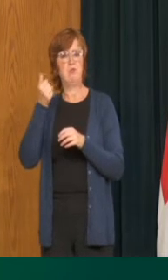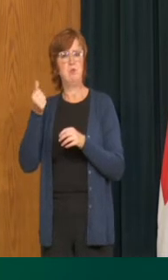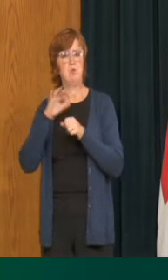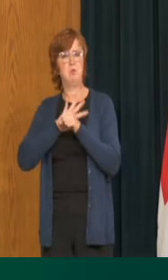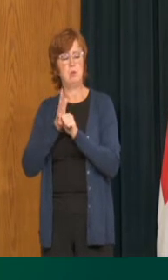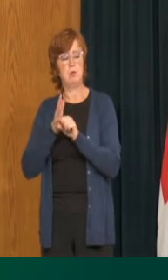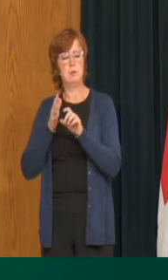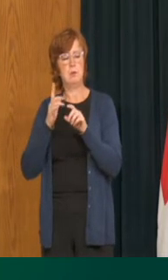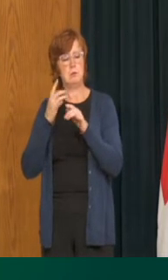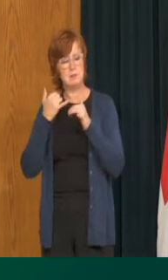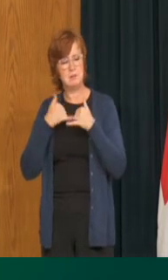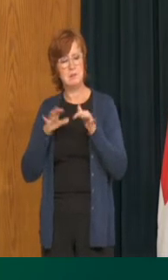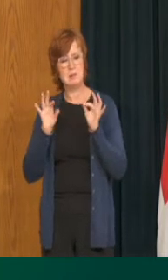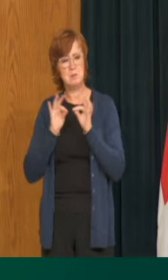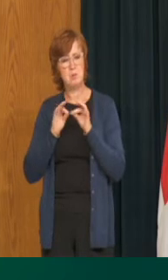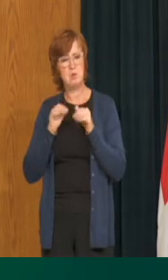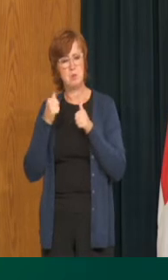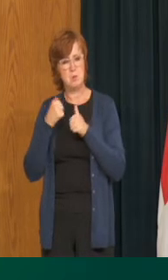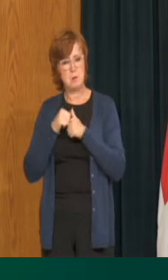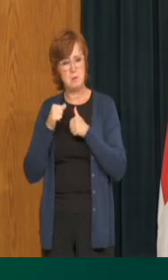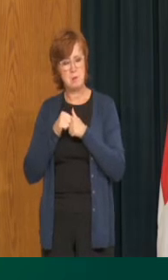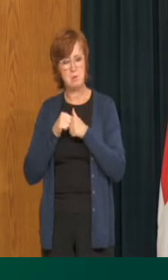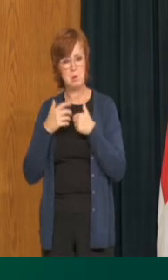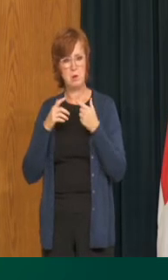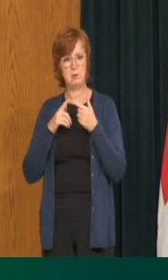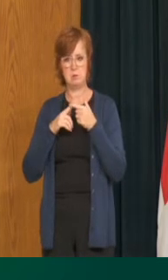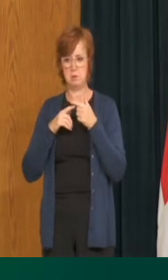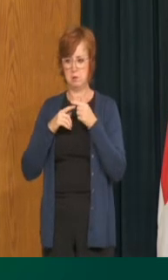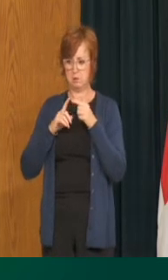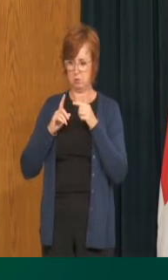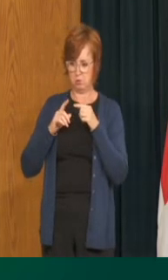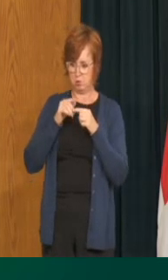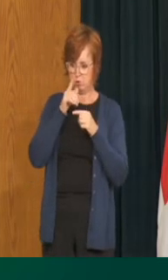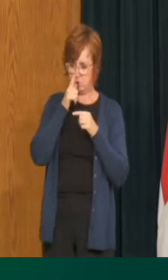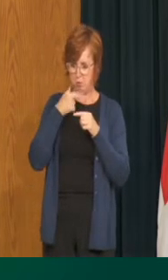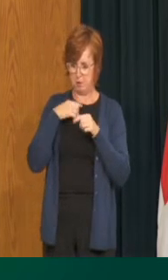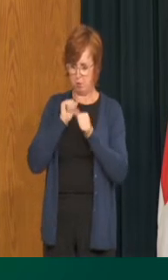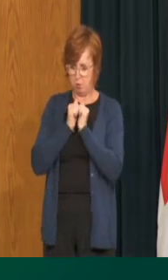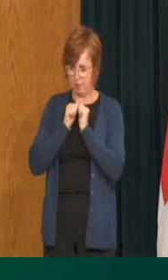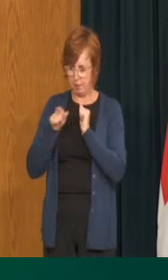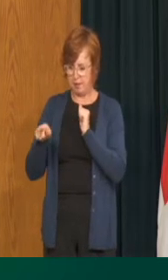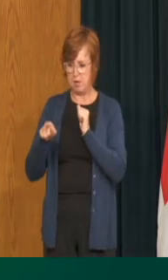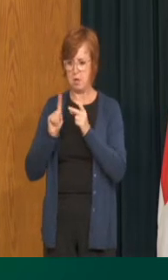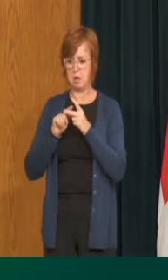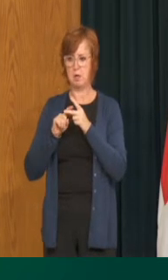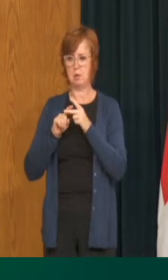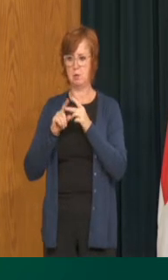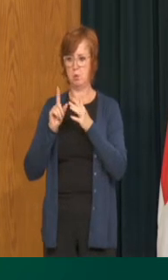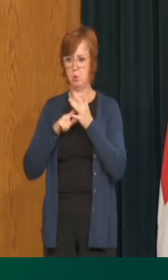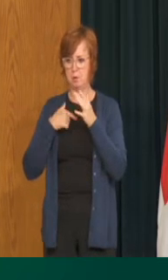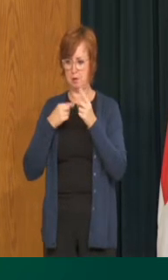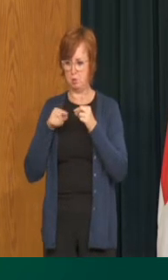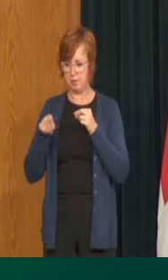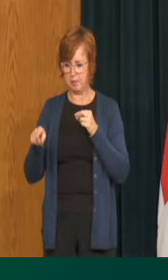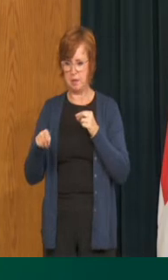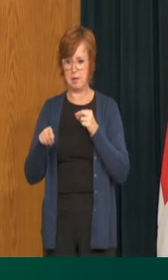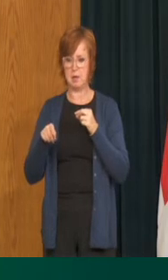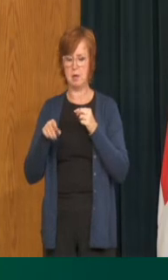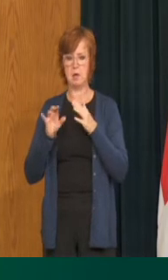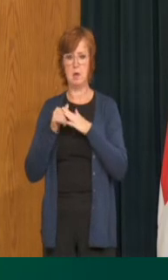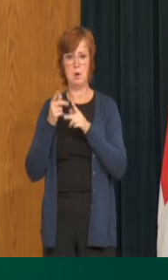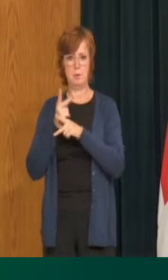of how big is your group, what are you doing, and just that, being a bit